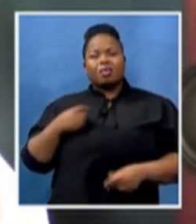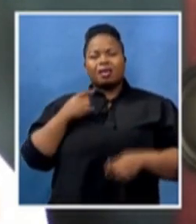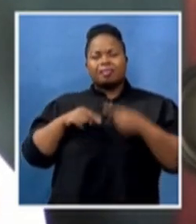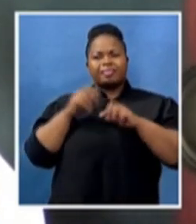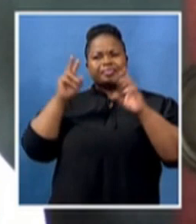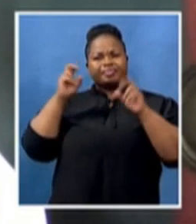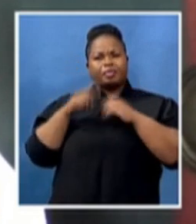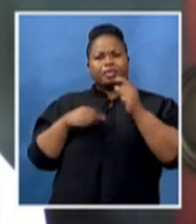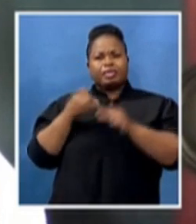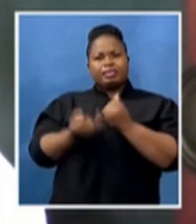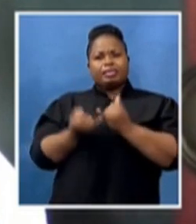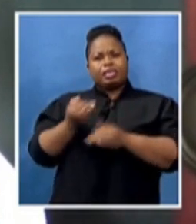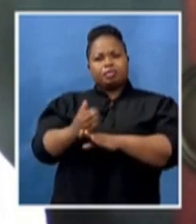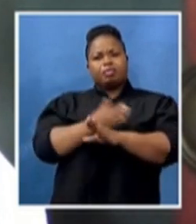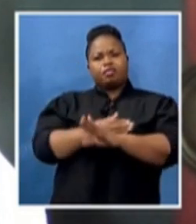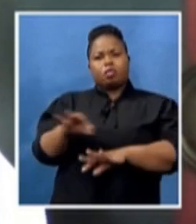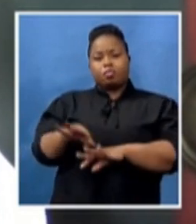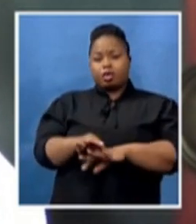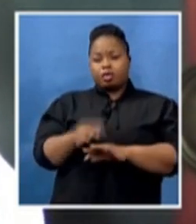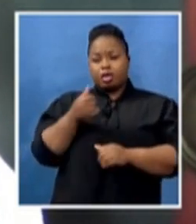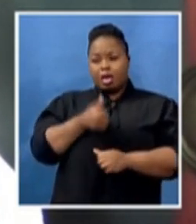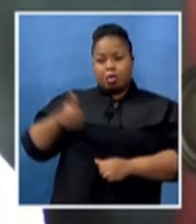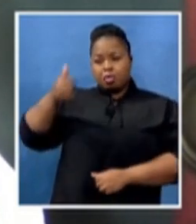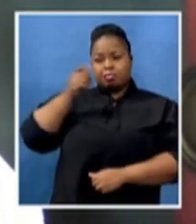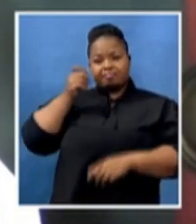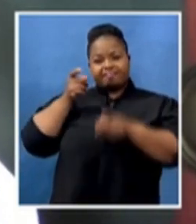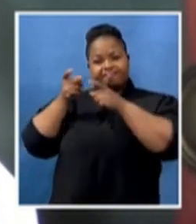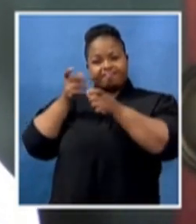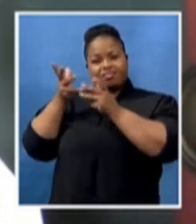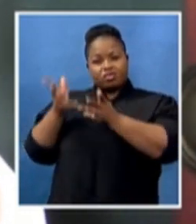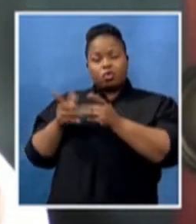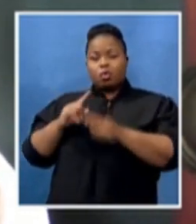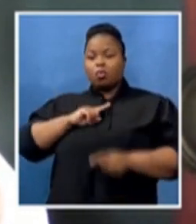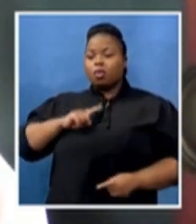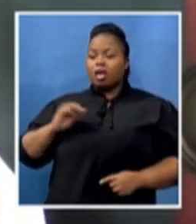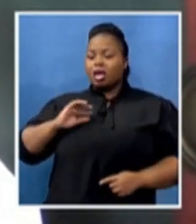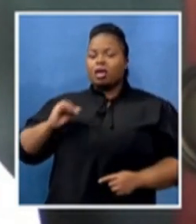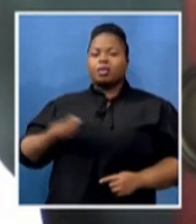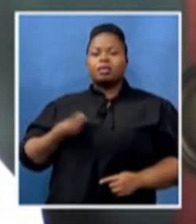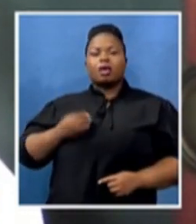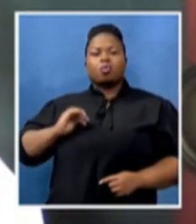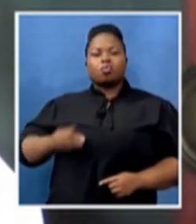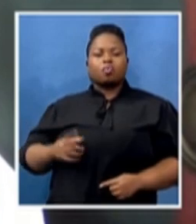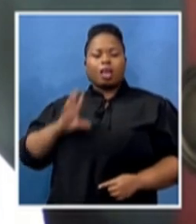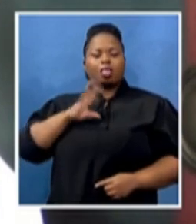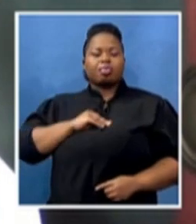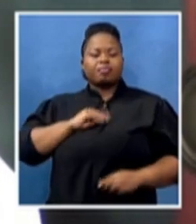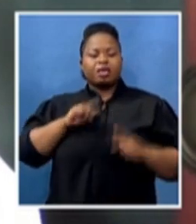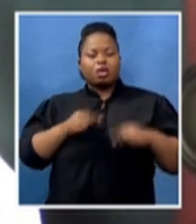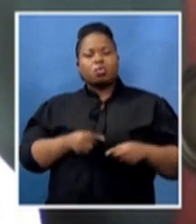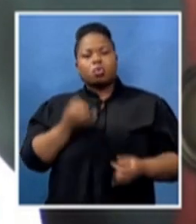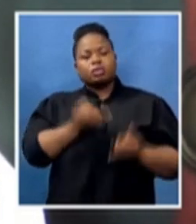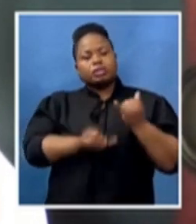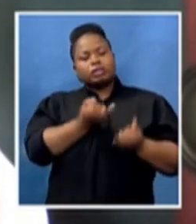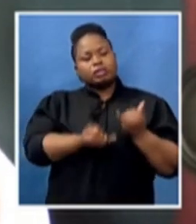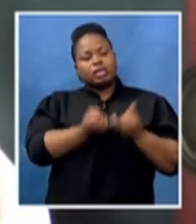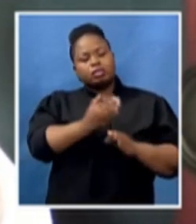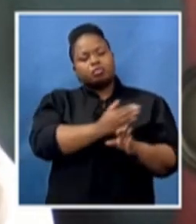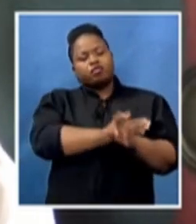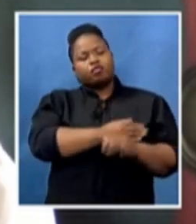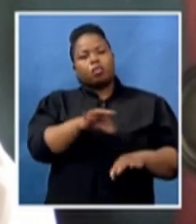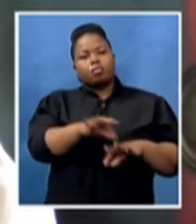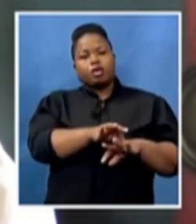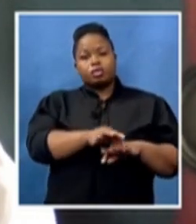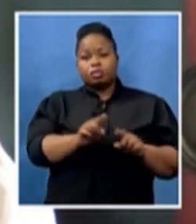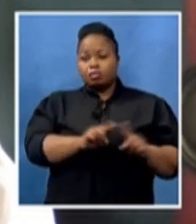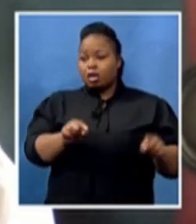patriarchy. Young women are discouraged or forbidden from having sexual intercourse before marriage, while there is no such constraint